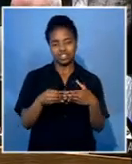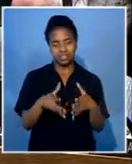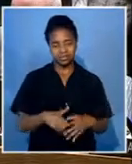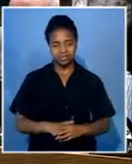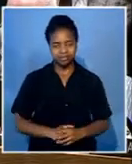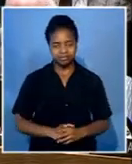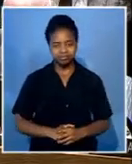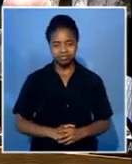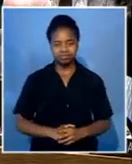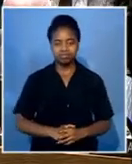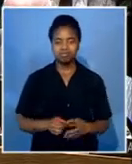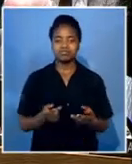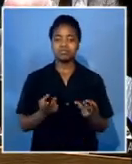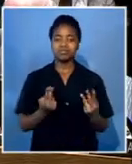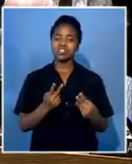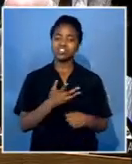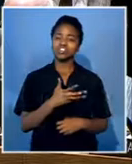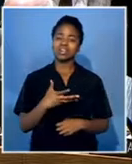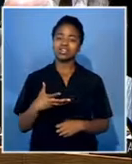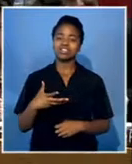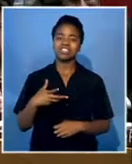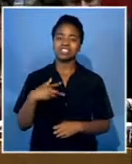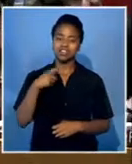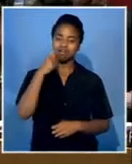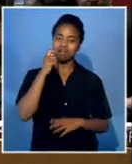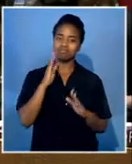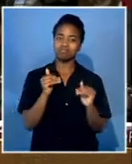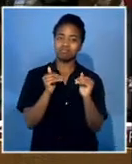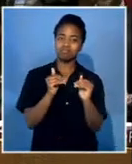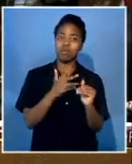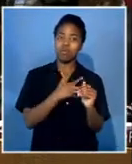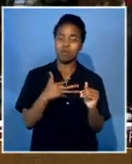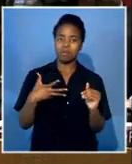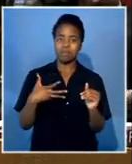Calling it a new generation of gender-responsive mediation, where women